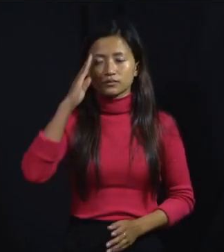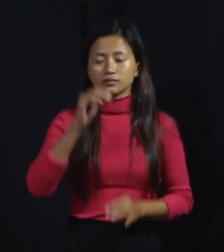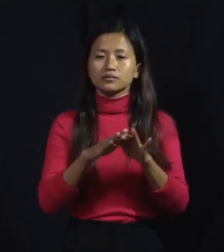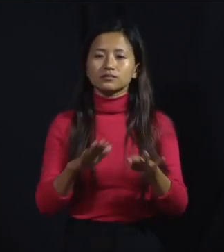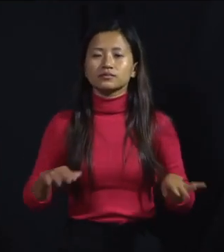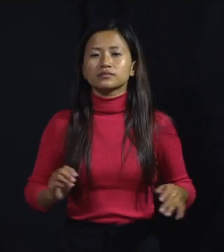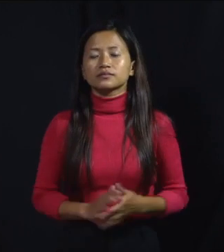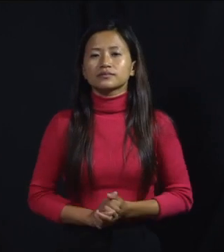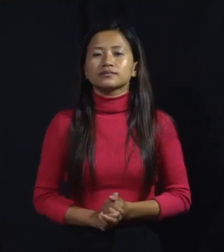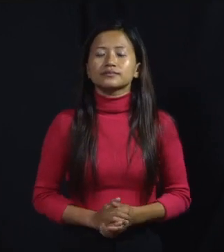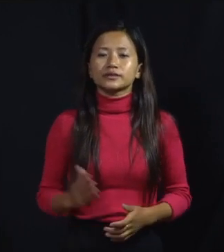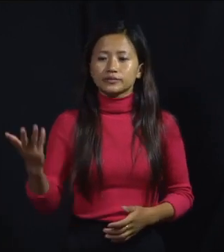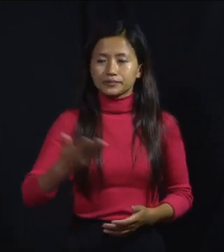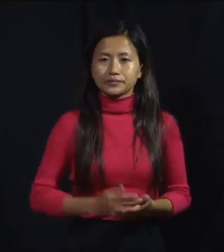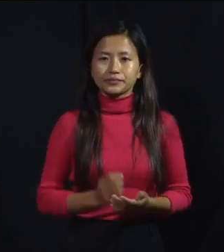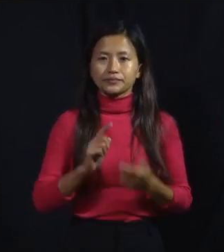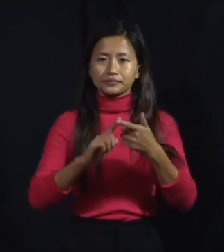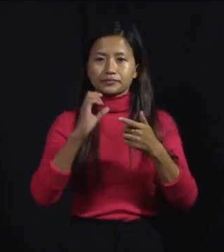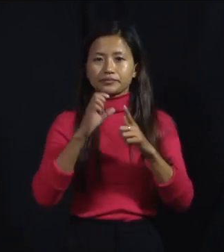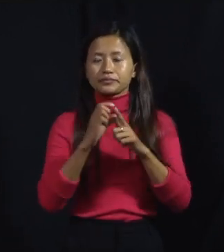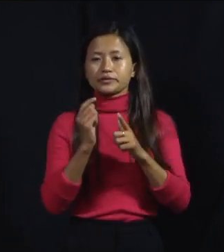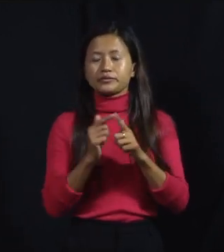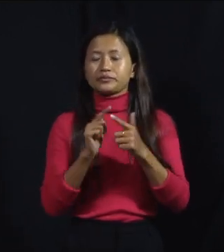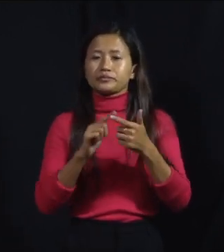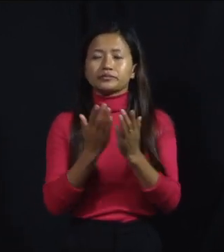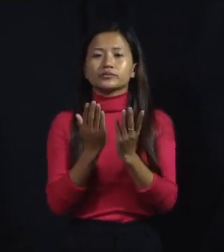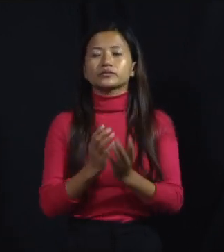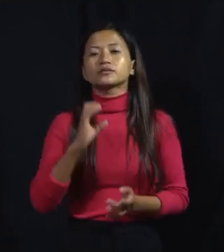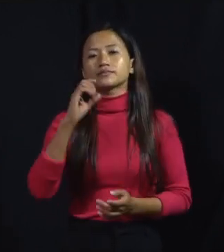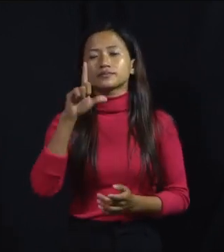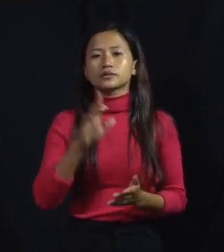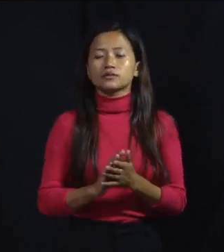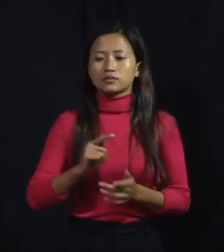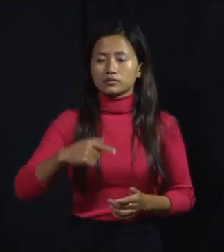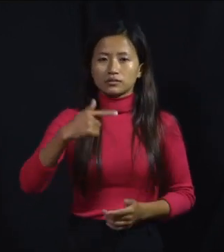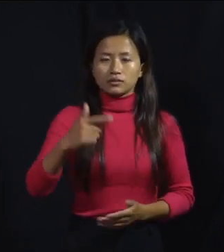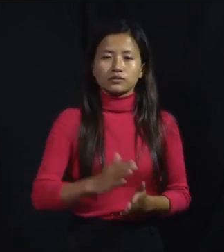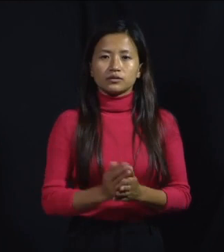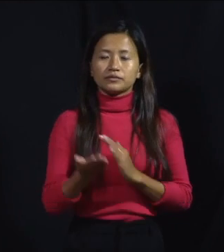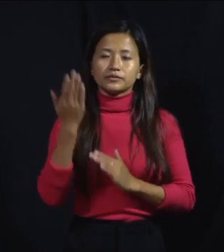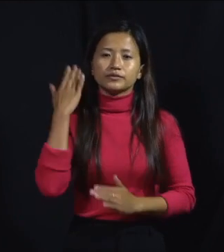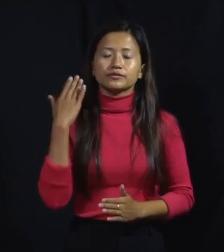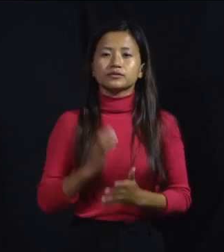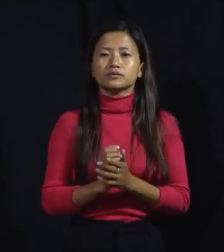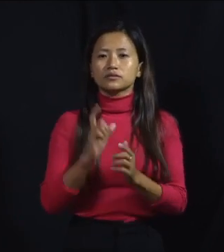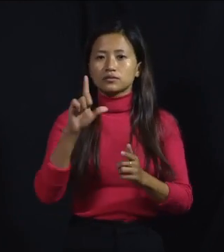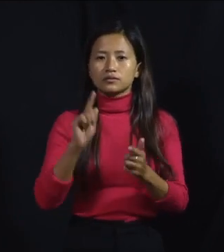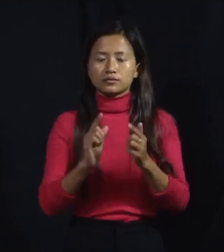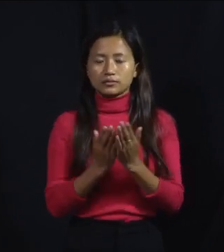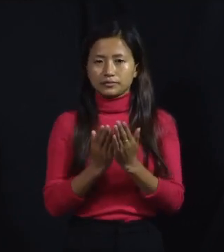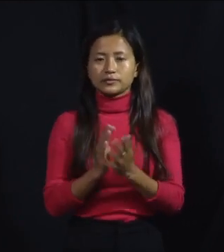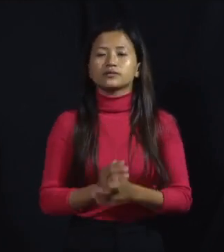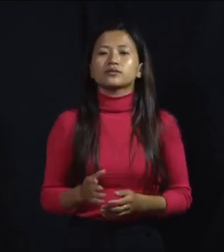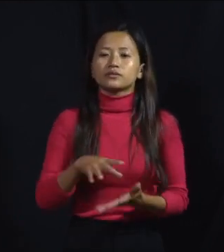Hello students, welcome back to another education class, and we will be continuing with the previous lesson that we